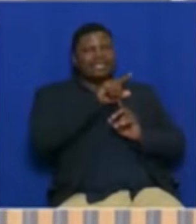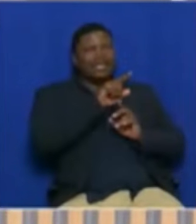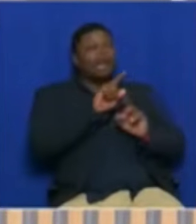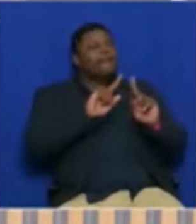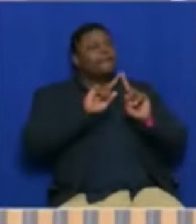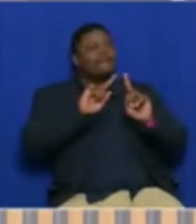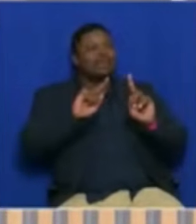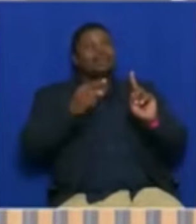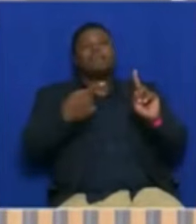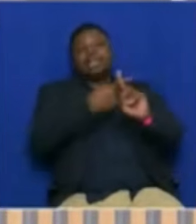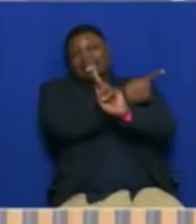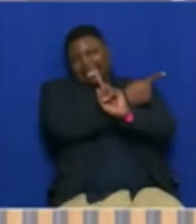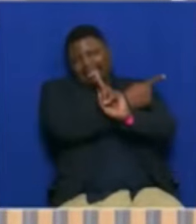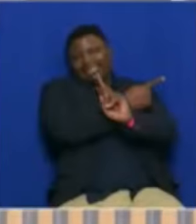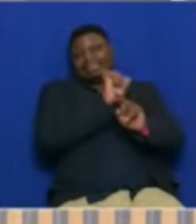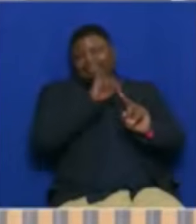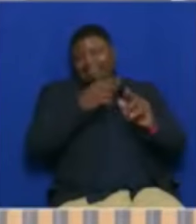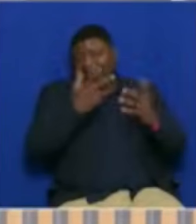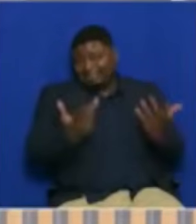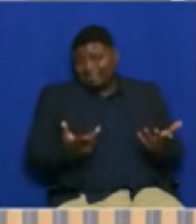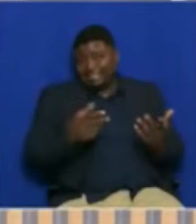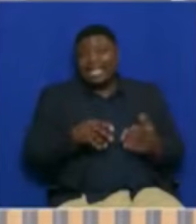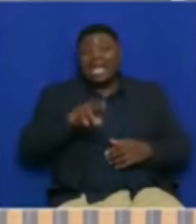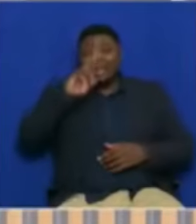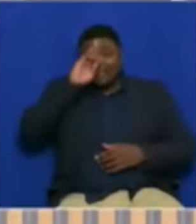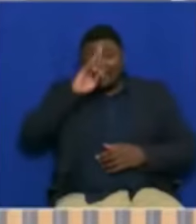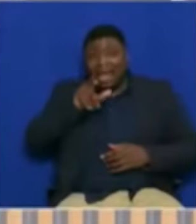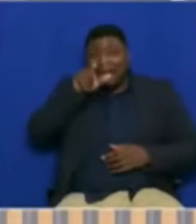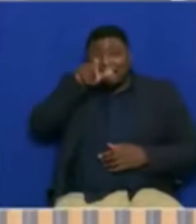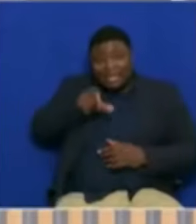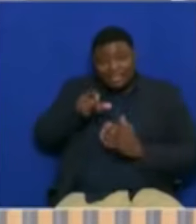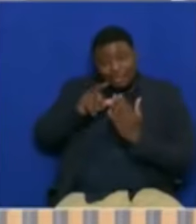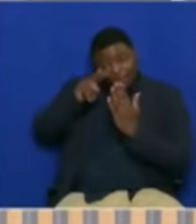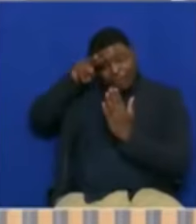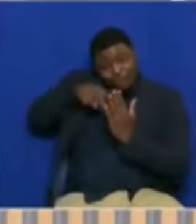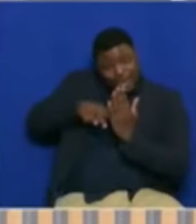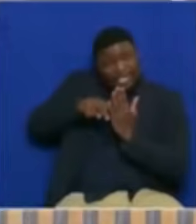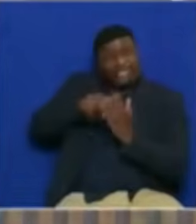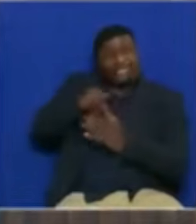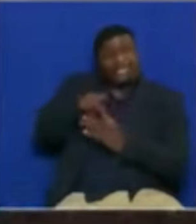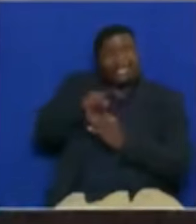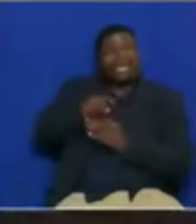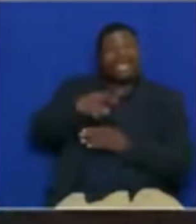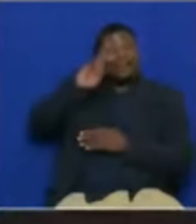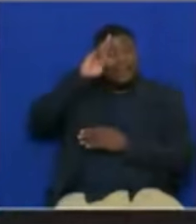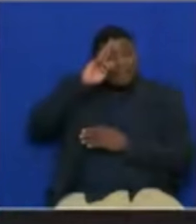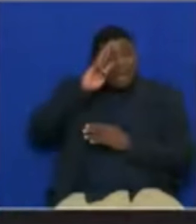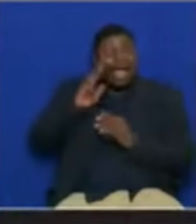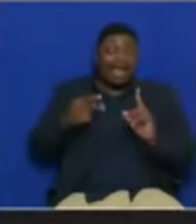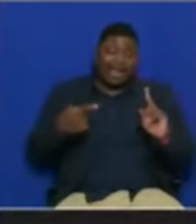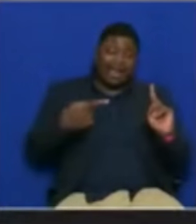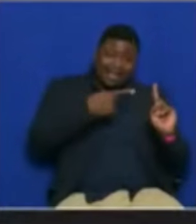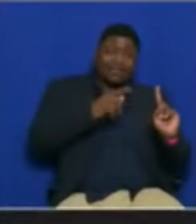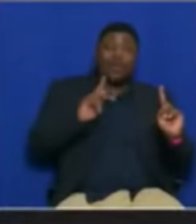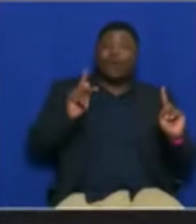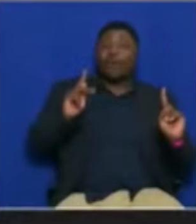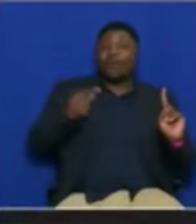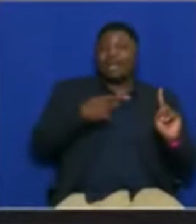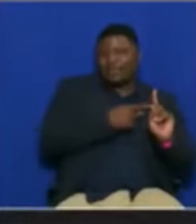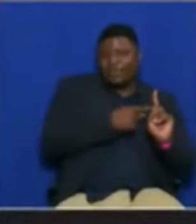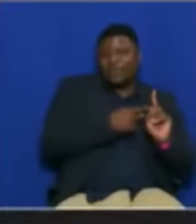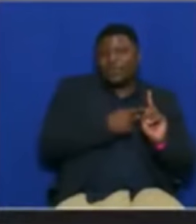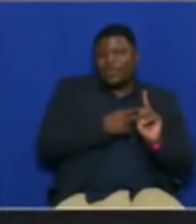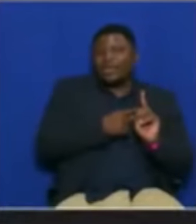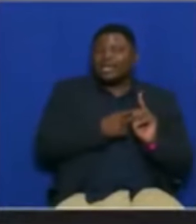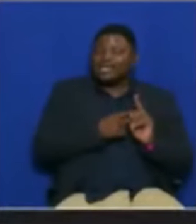paragraph understands only that General Kumalo constituted this panel and